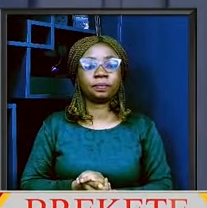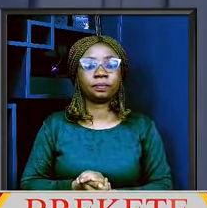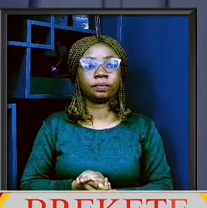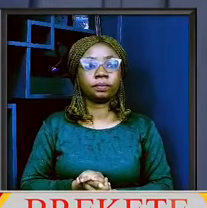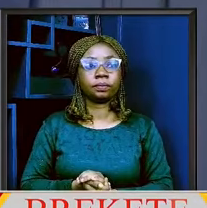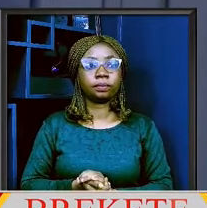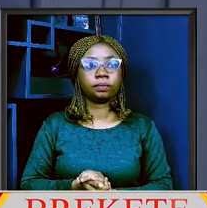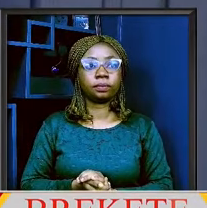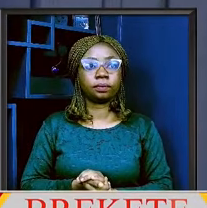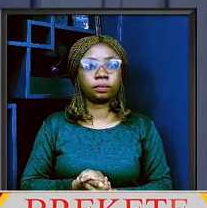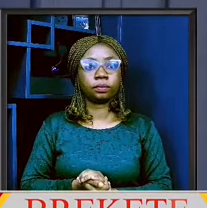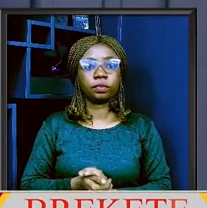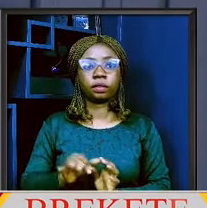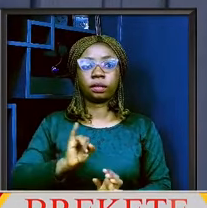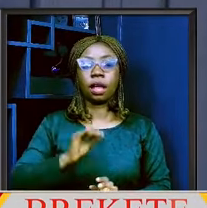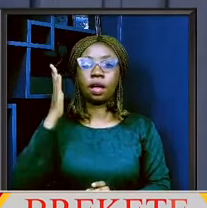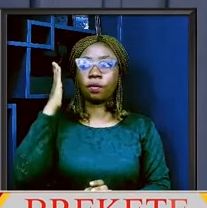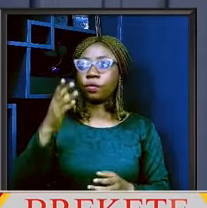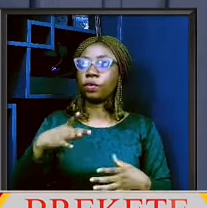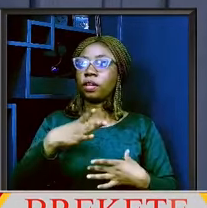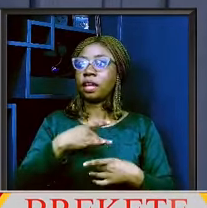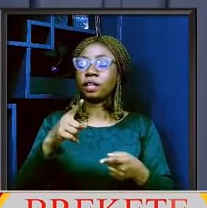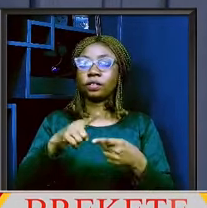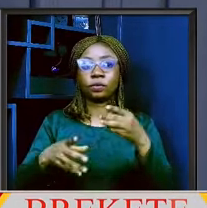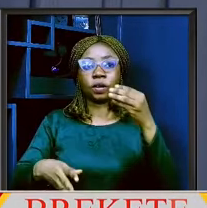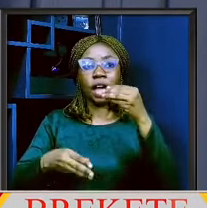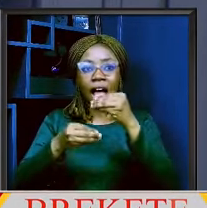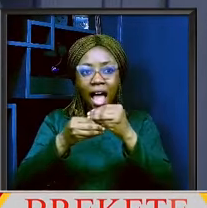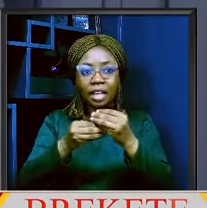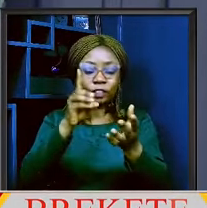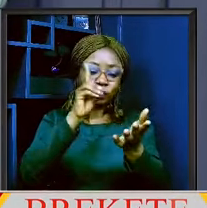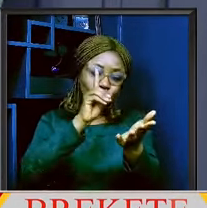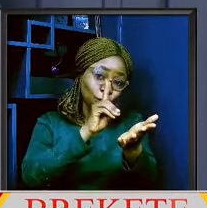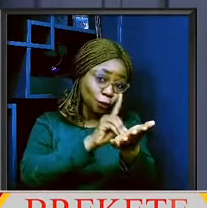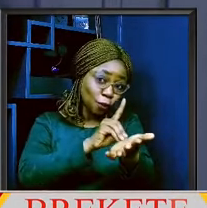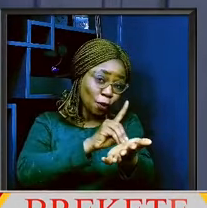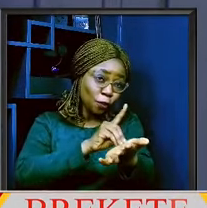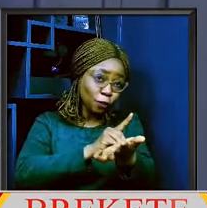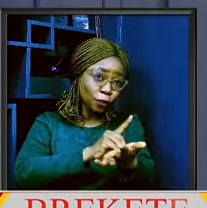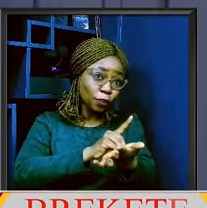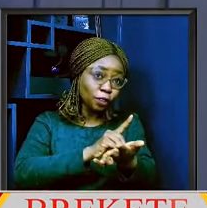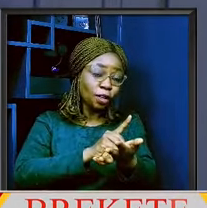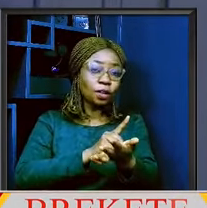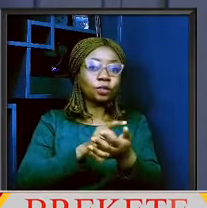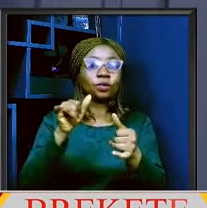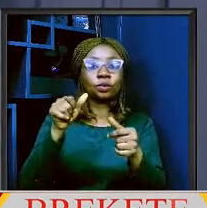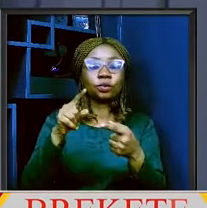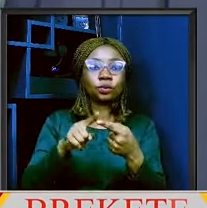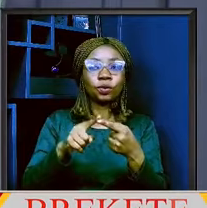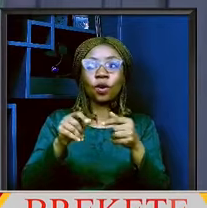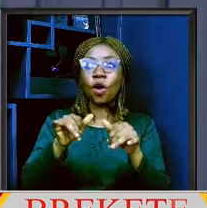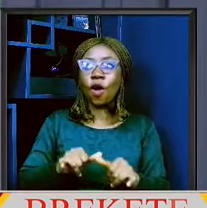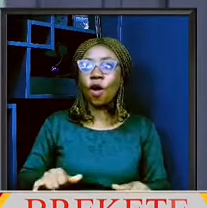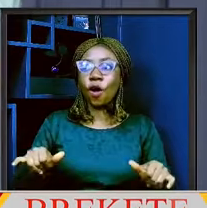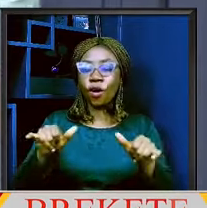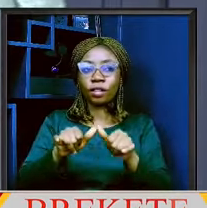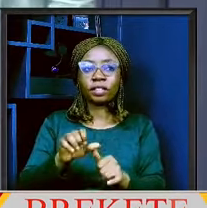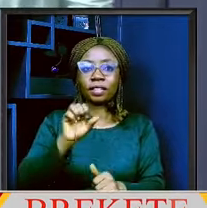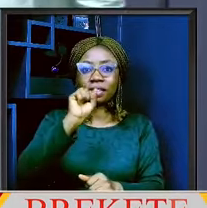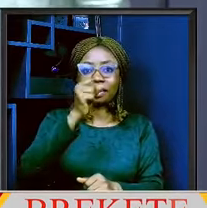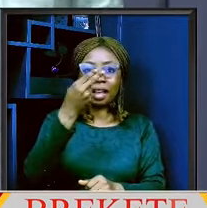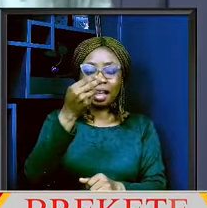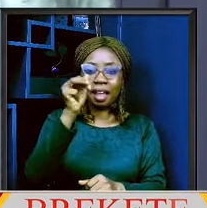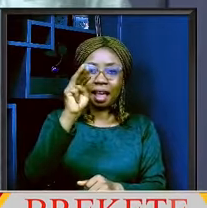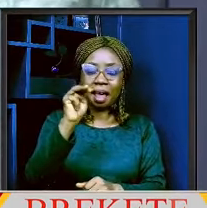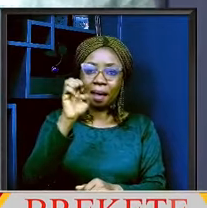Yes, I said I would like to add doctor to ordinary Ahmad